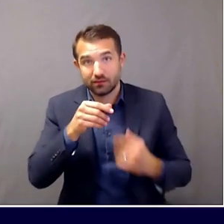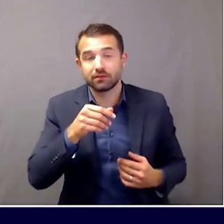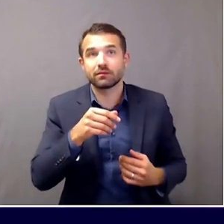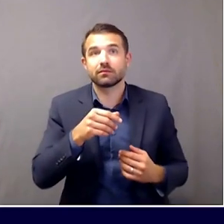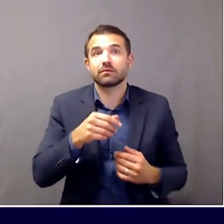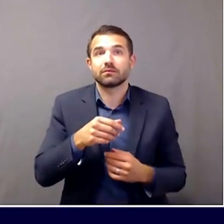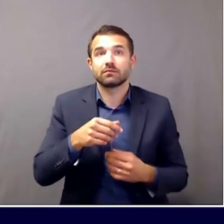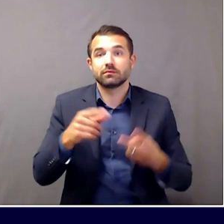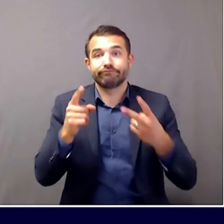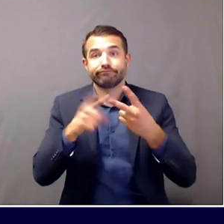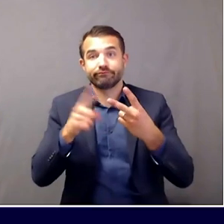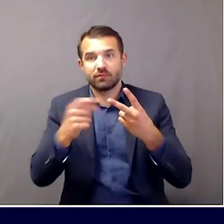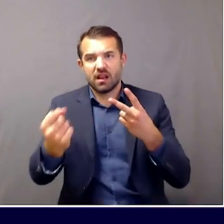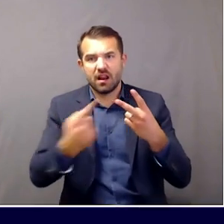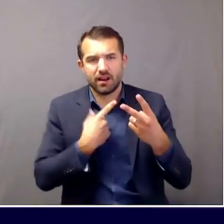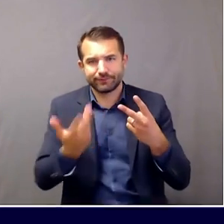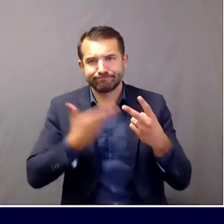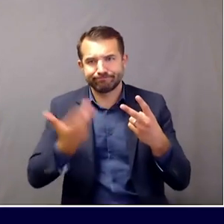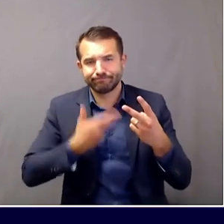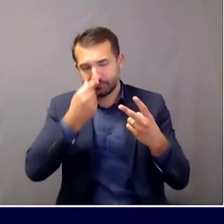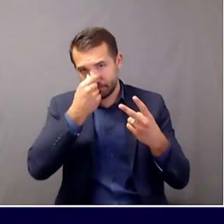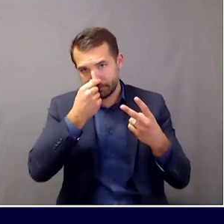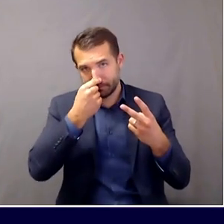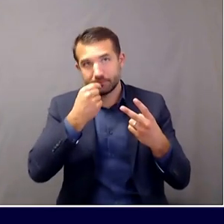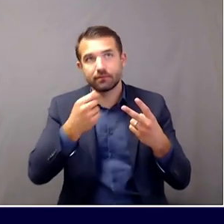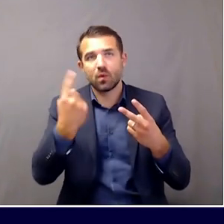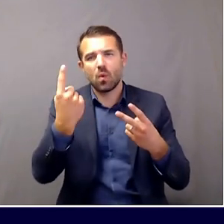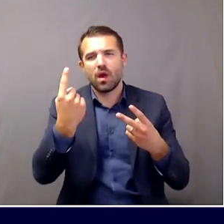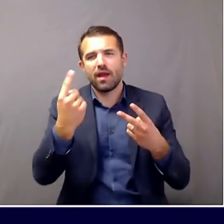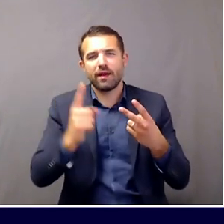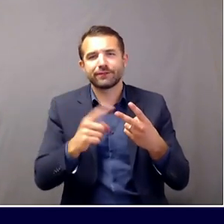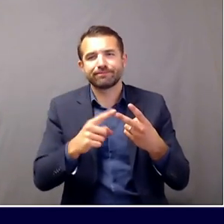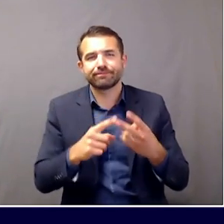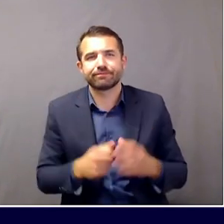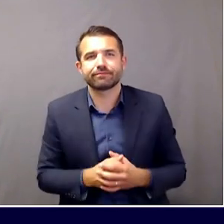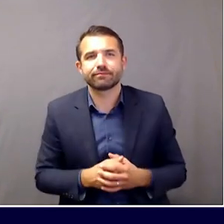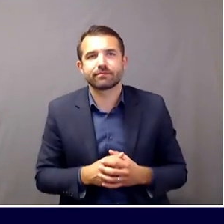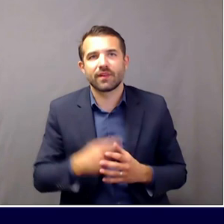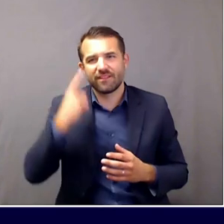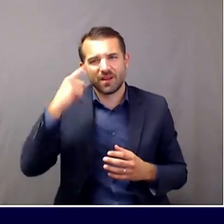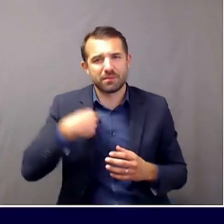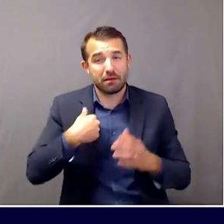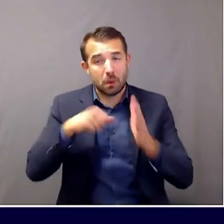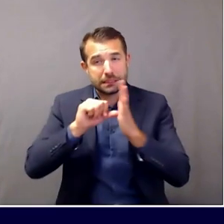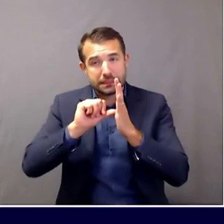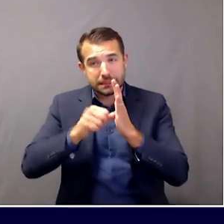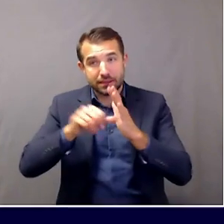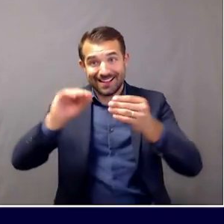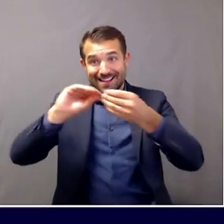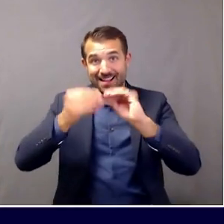question. I think the one thing that I bear in mind as I look at those data is in any kind